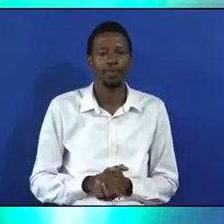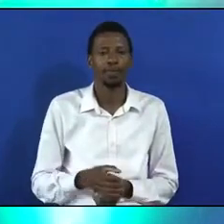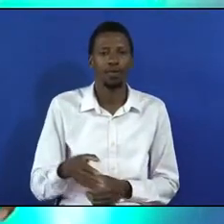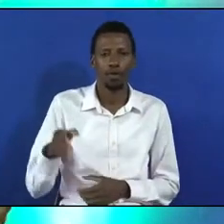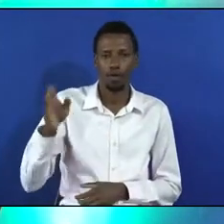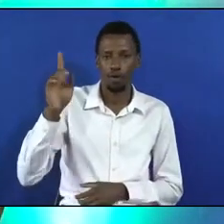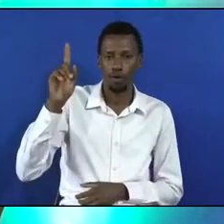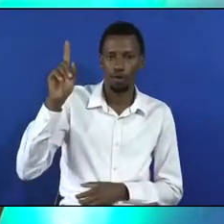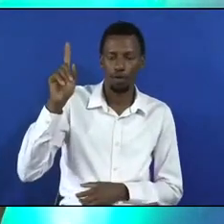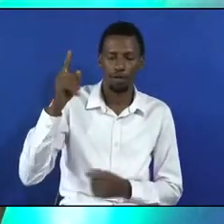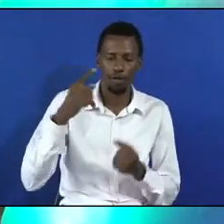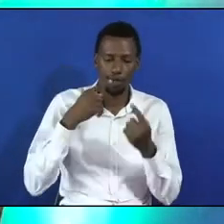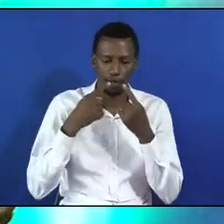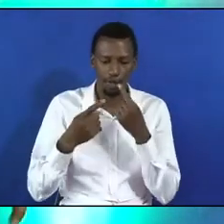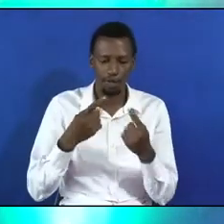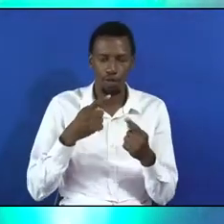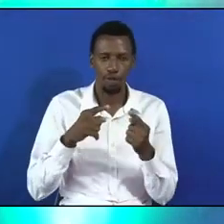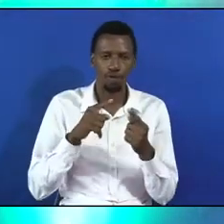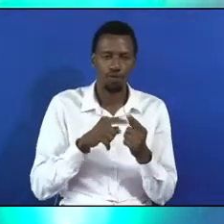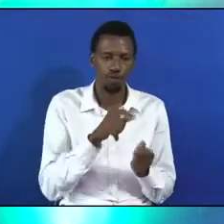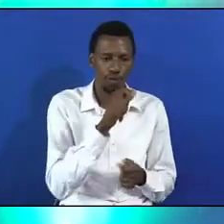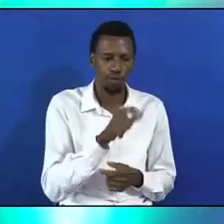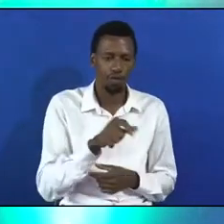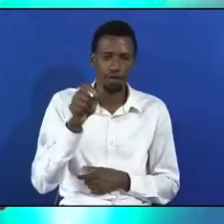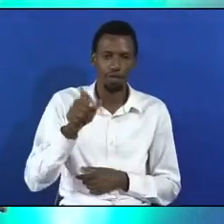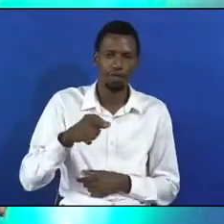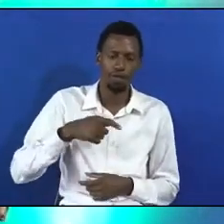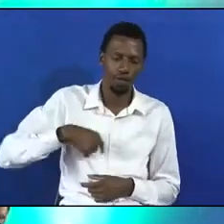God is speaking to each and every one of us,